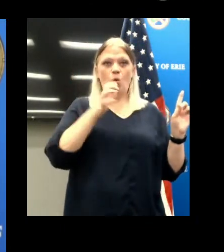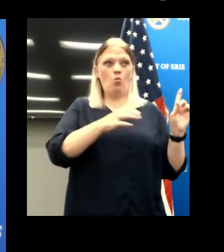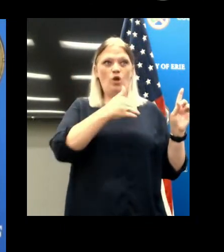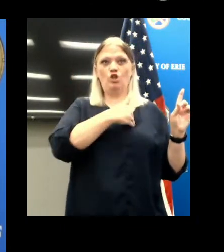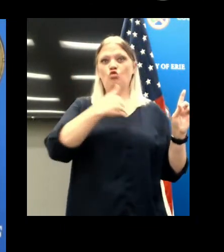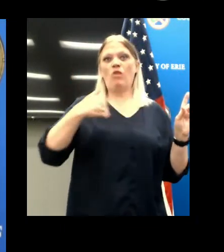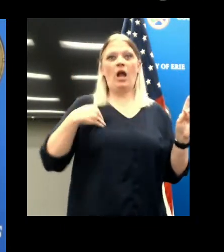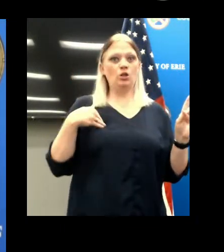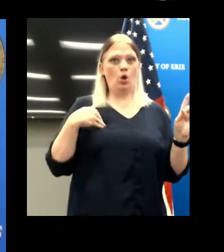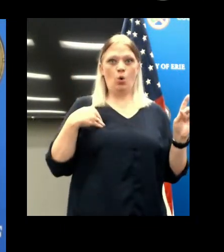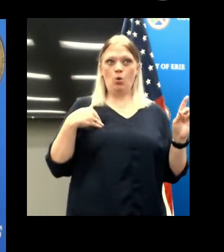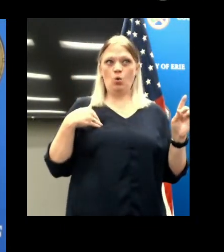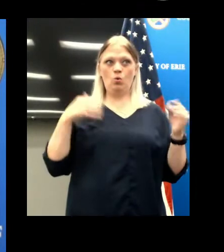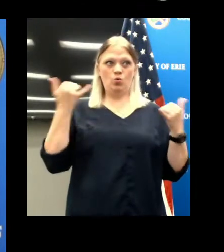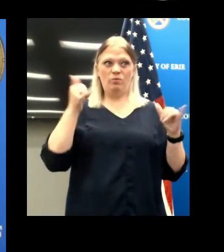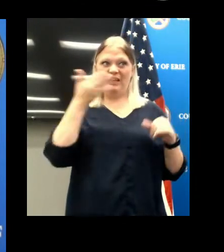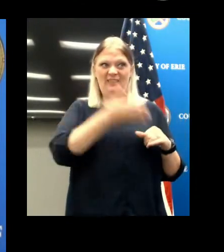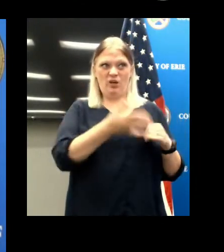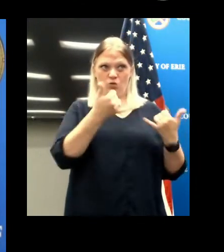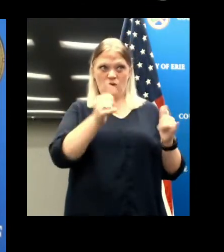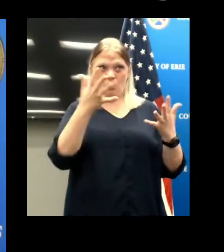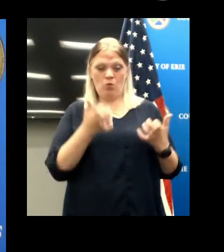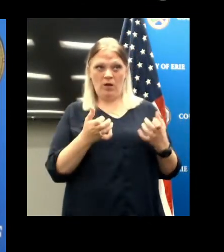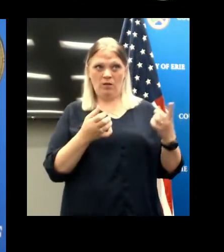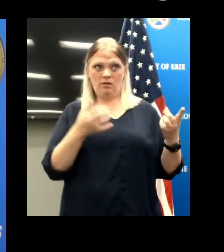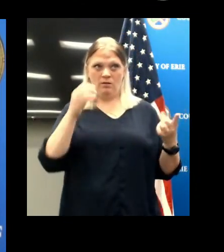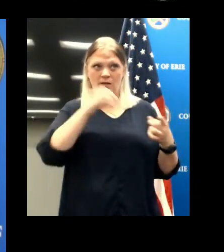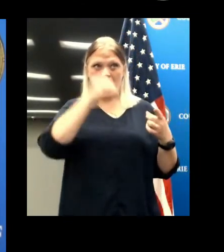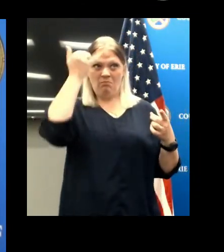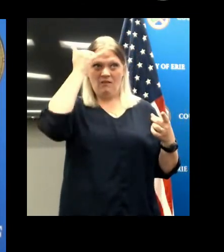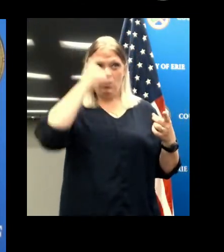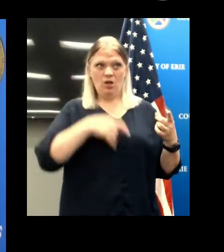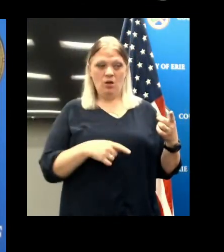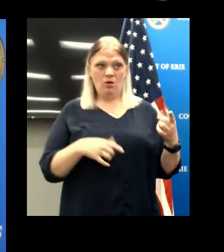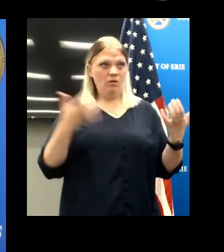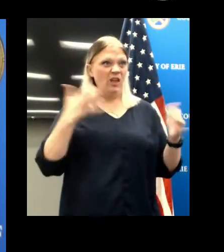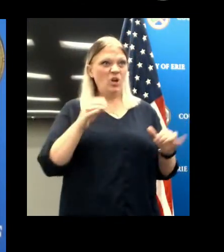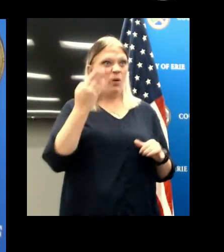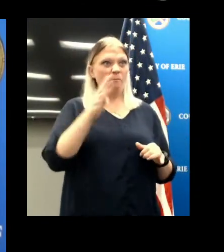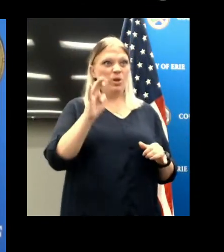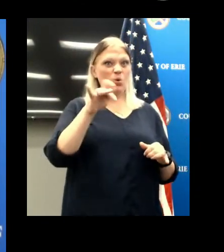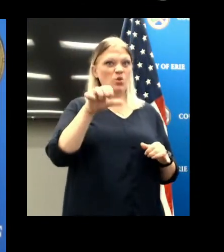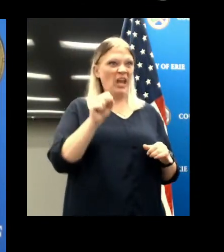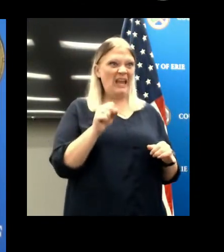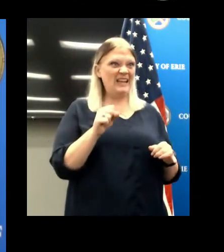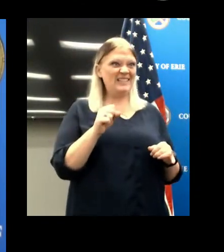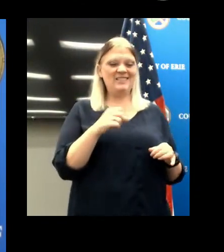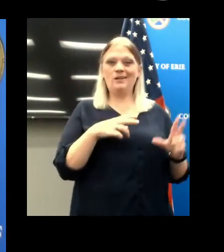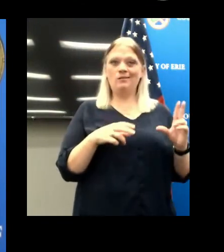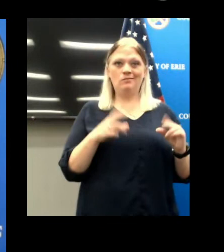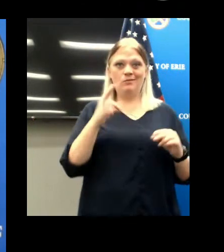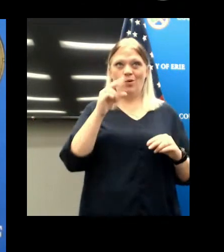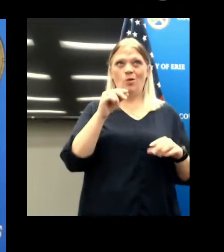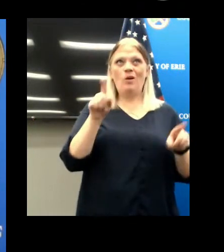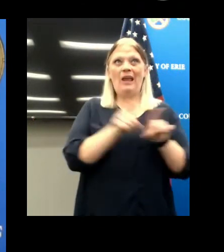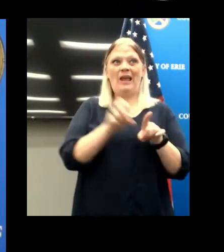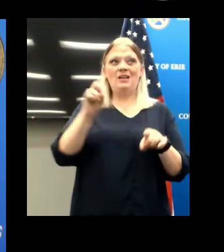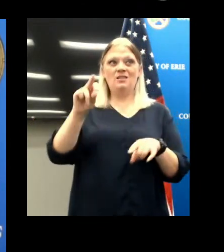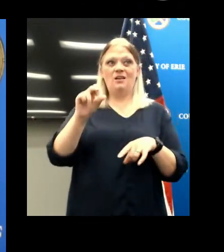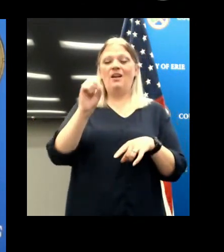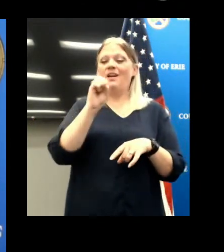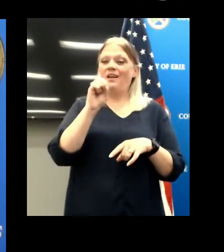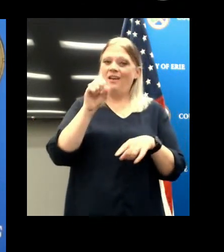to play there. Would you still want them to play Oh. in Buffalo? They don't want the Blue Jays? No, this happened as of 3:15.